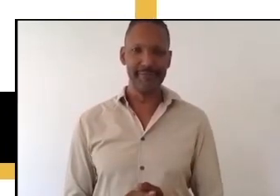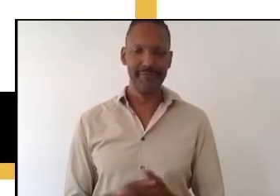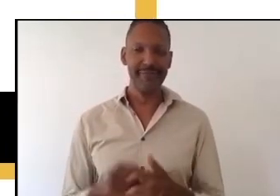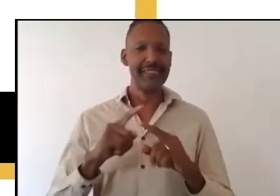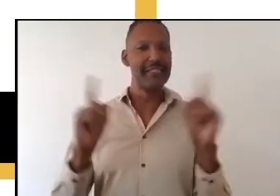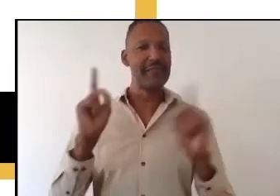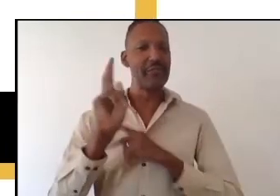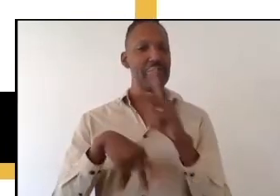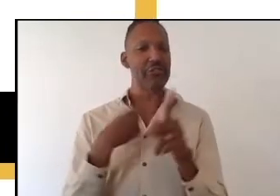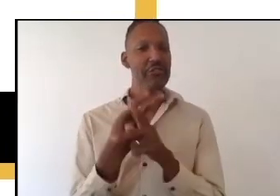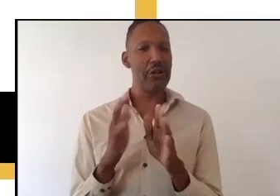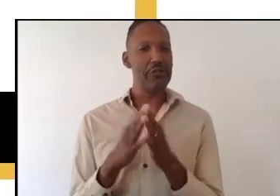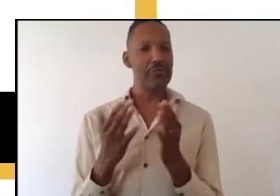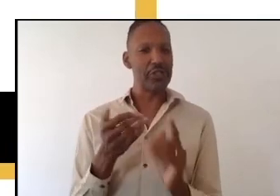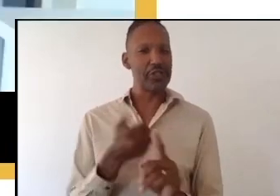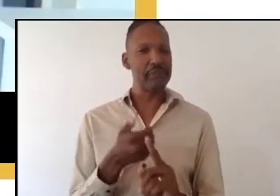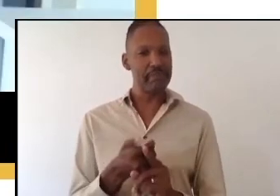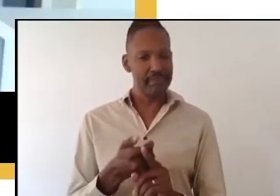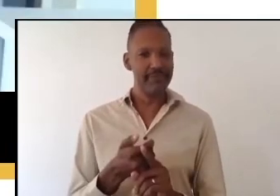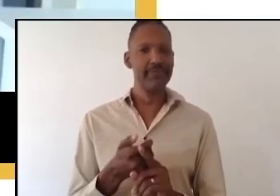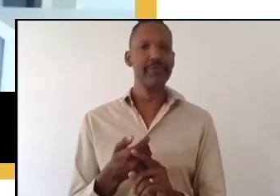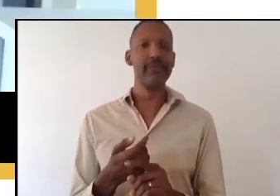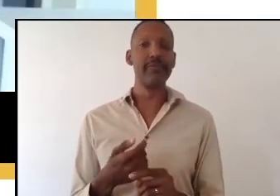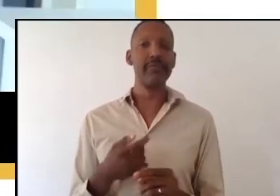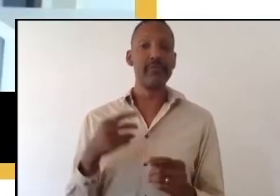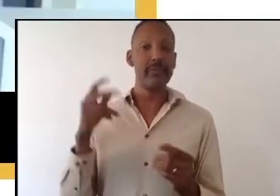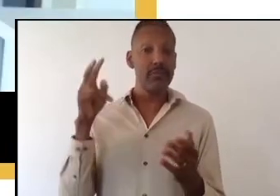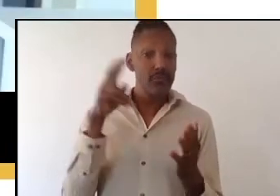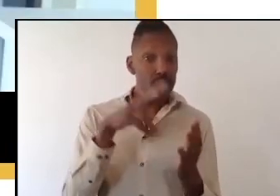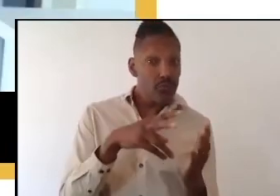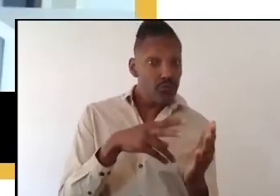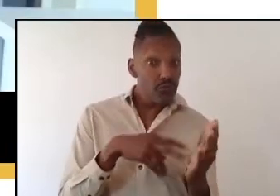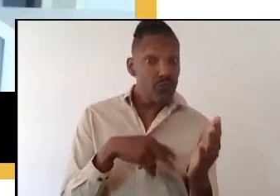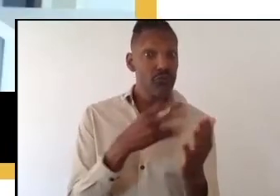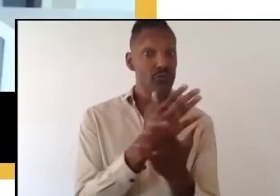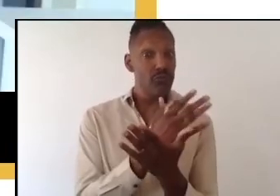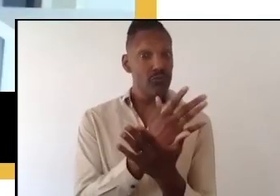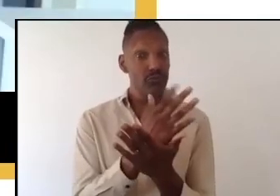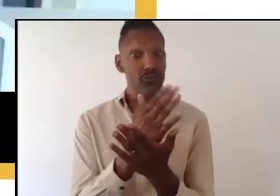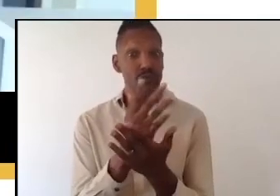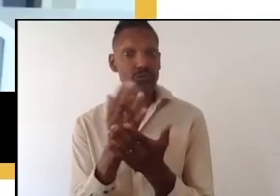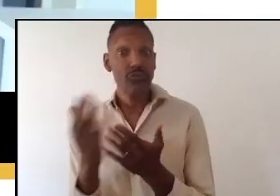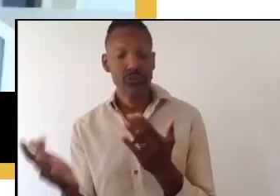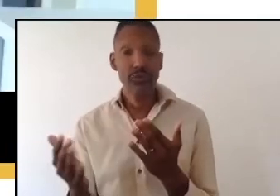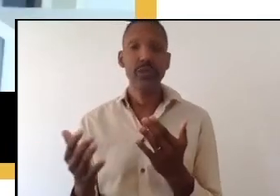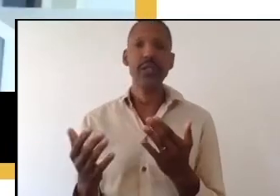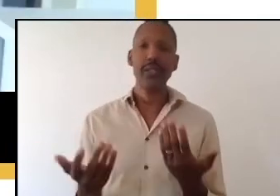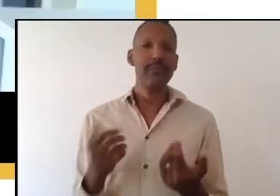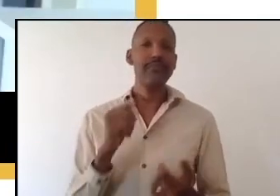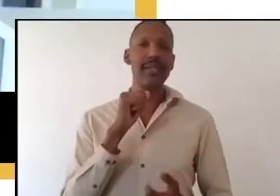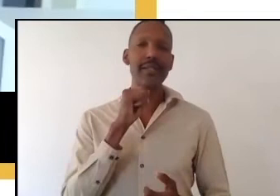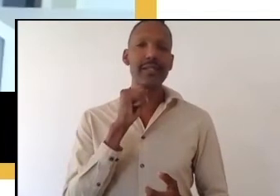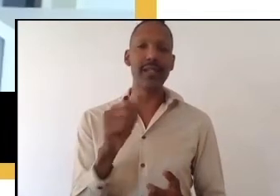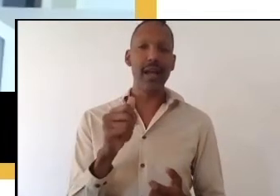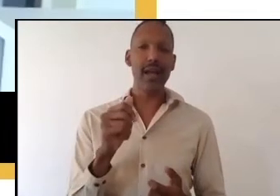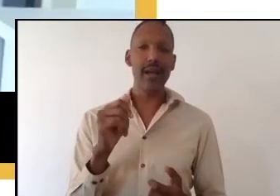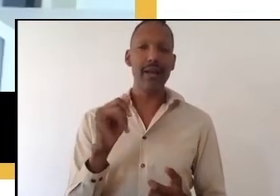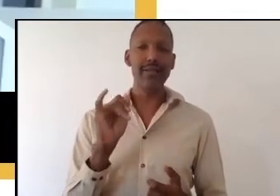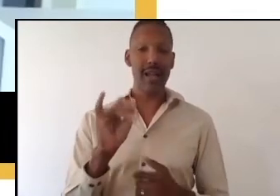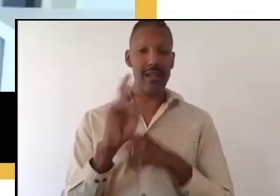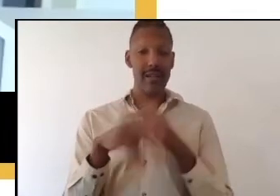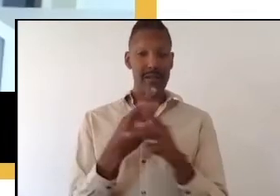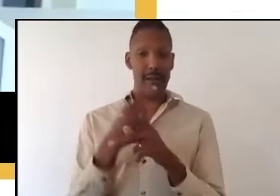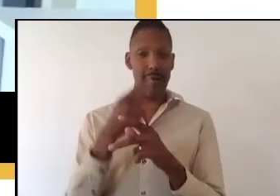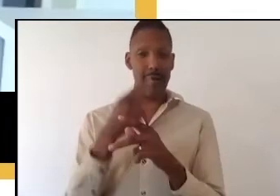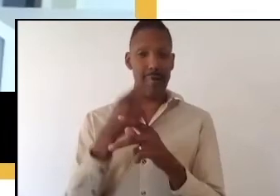of book you read in one sitting. It's a book designed primarily for pre-literate children to be read